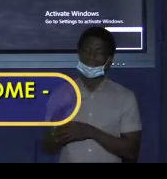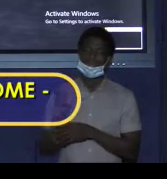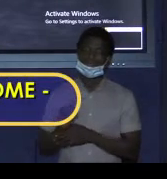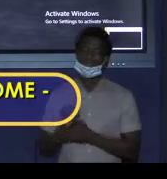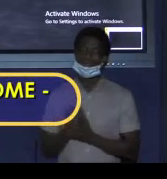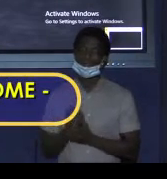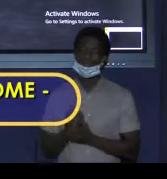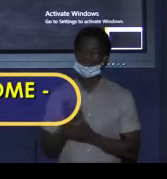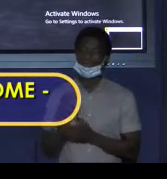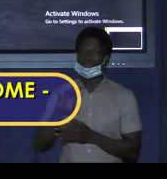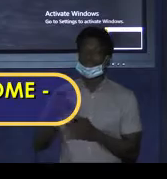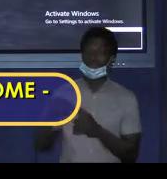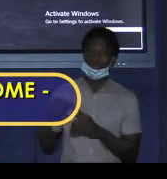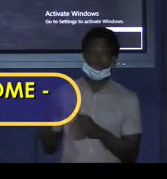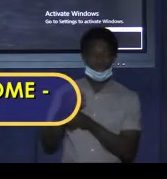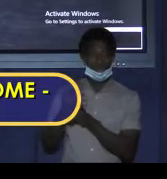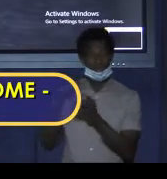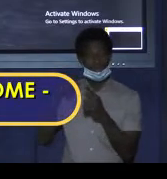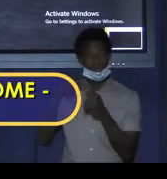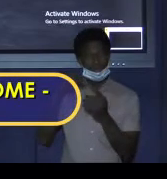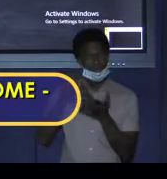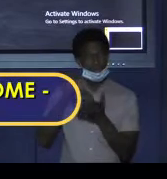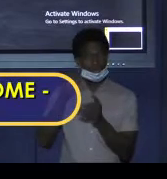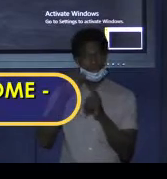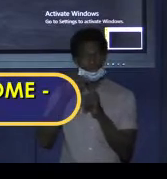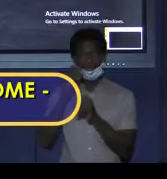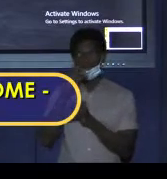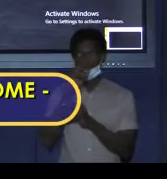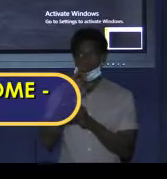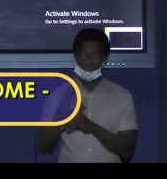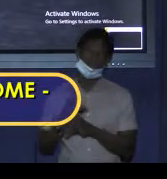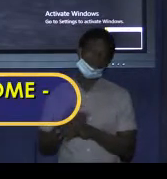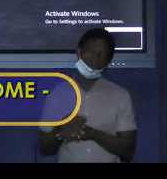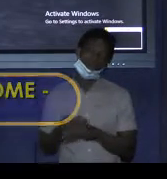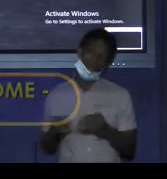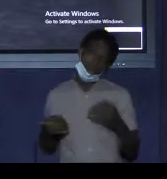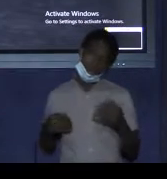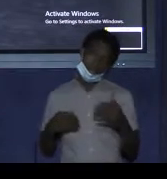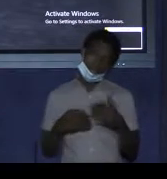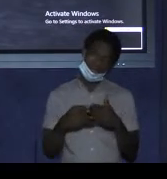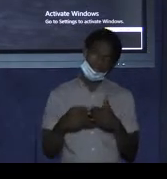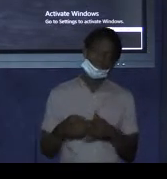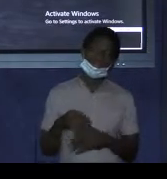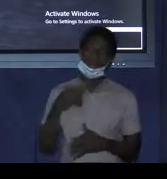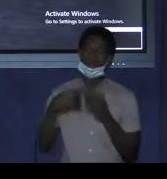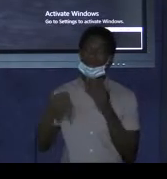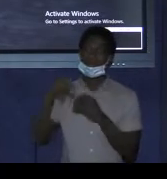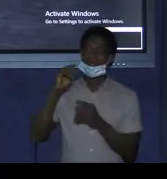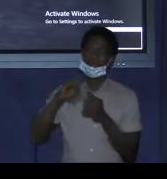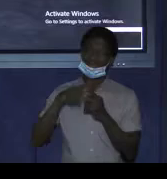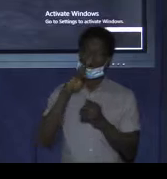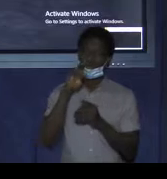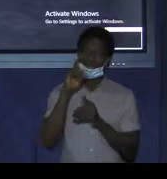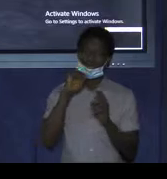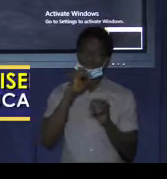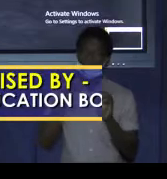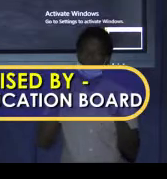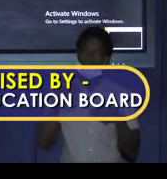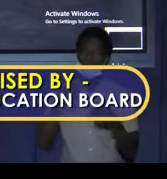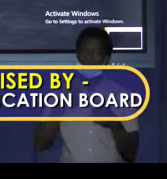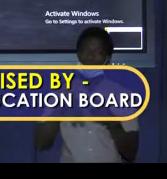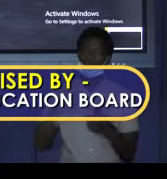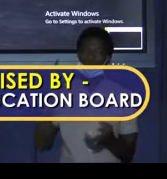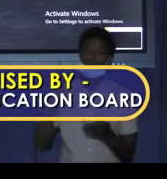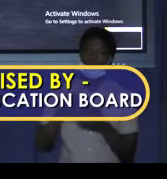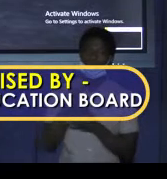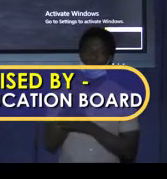20 centimeters. And so when you get to this point, my friend, you are almost there. What needs to be tested now is your